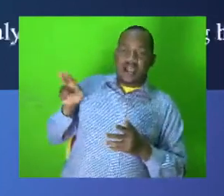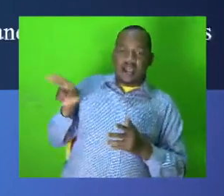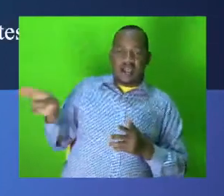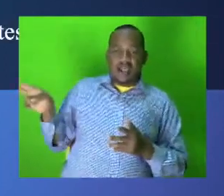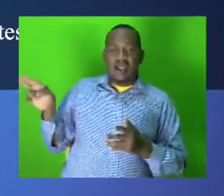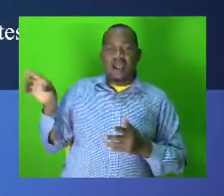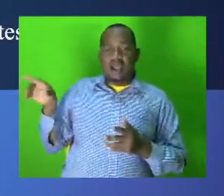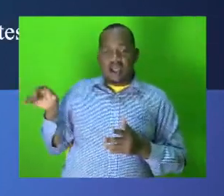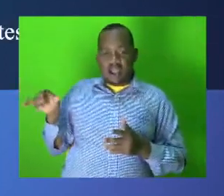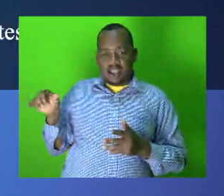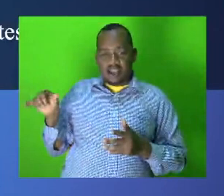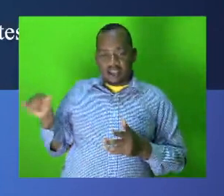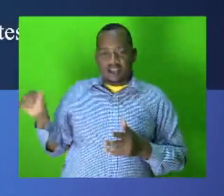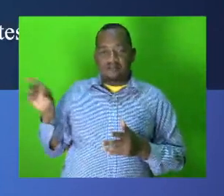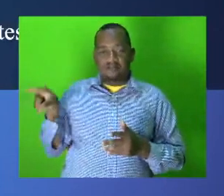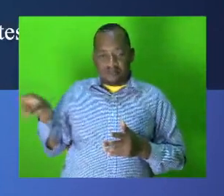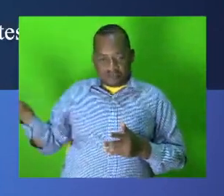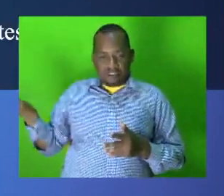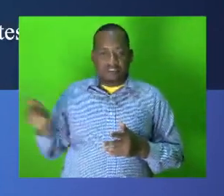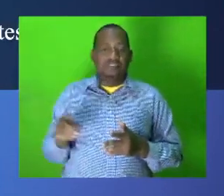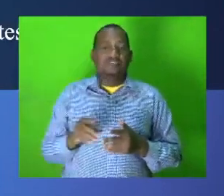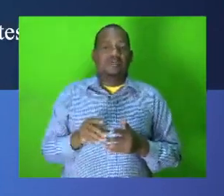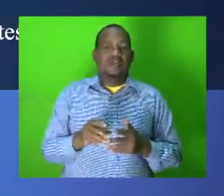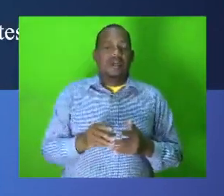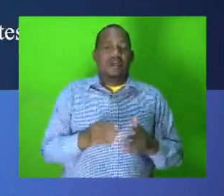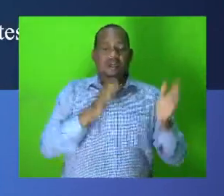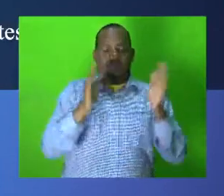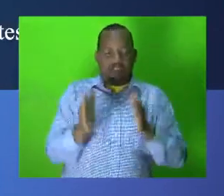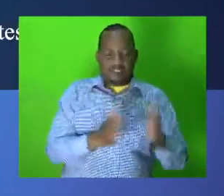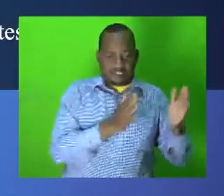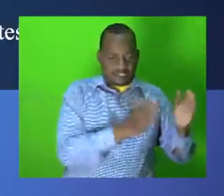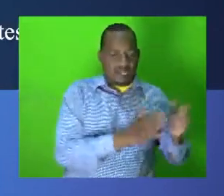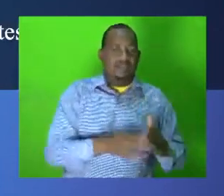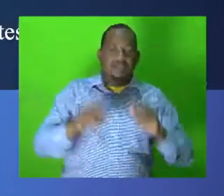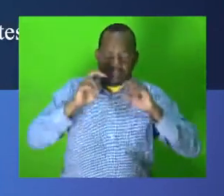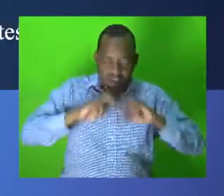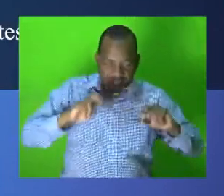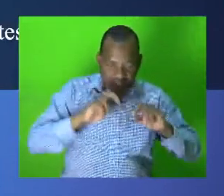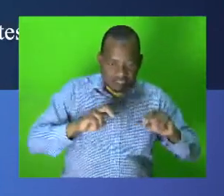Also, to analyze the data and testing of hypotheses.